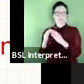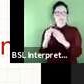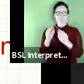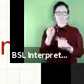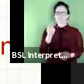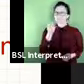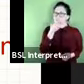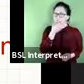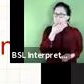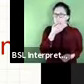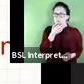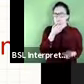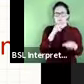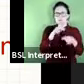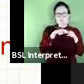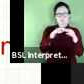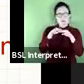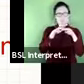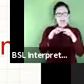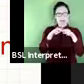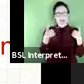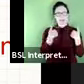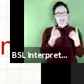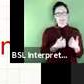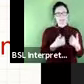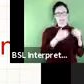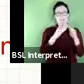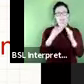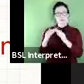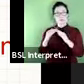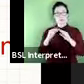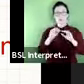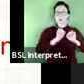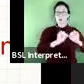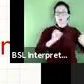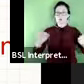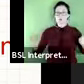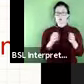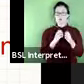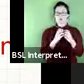very few families having property worth